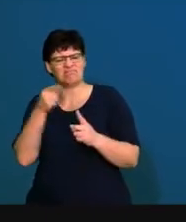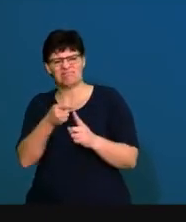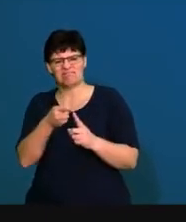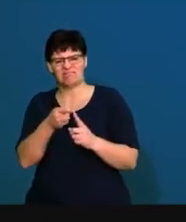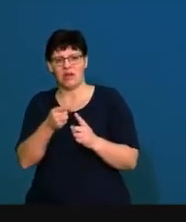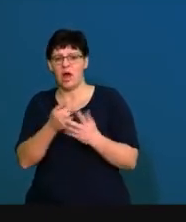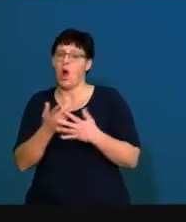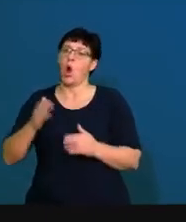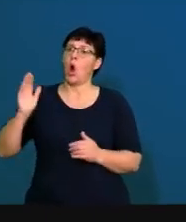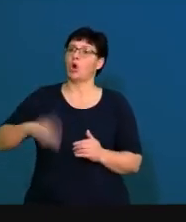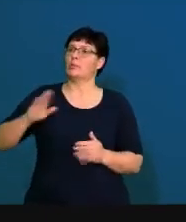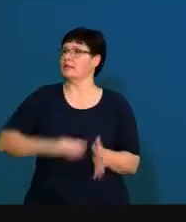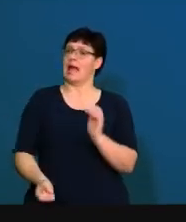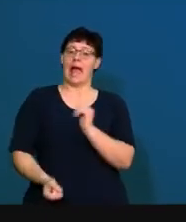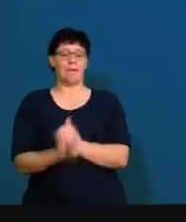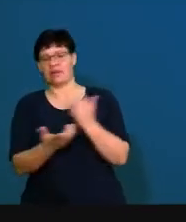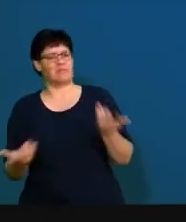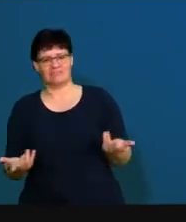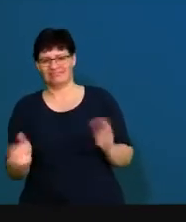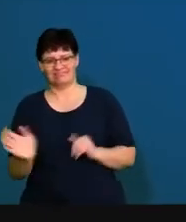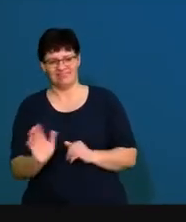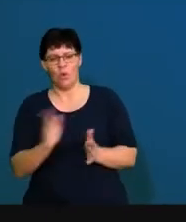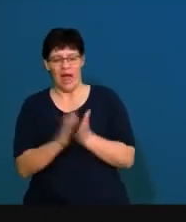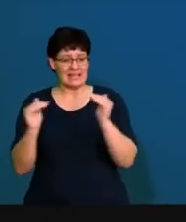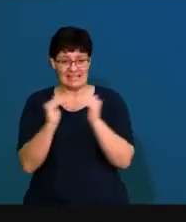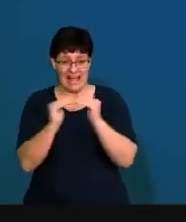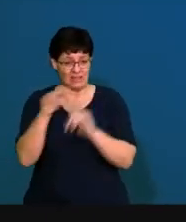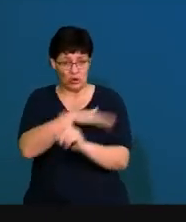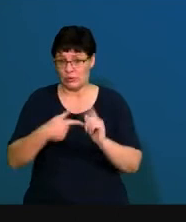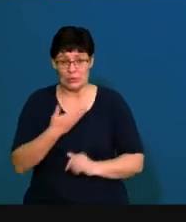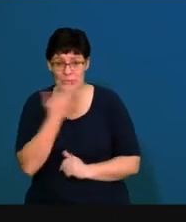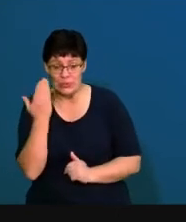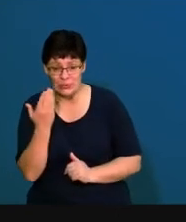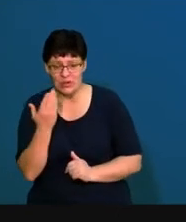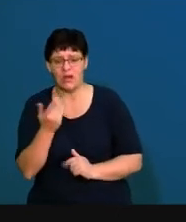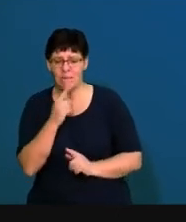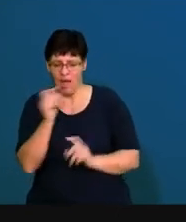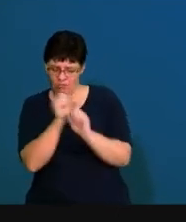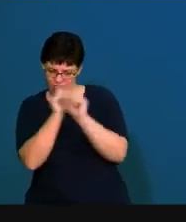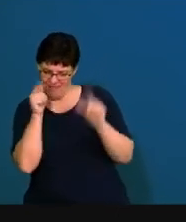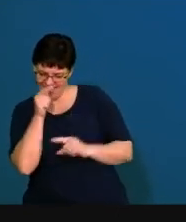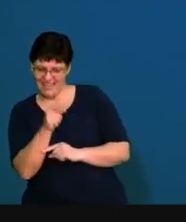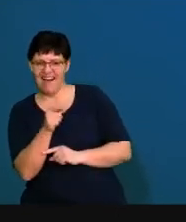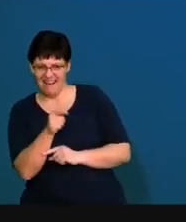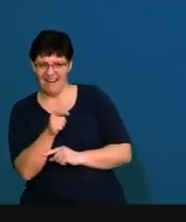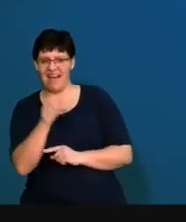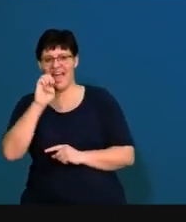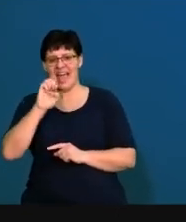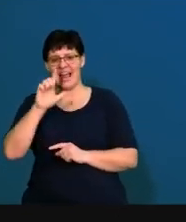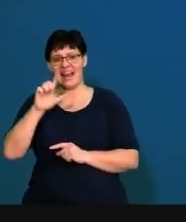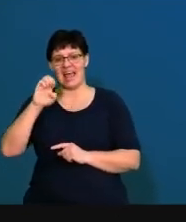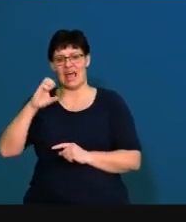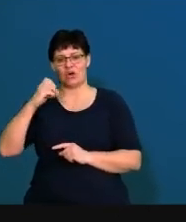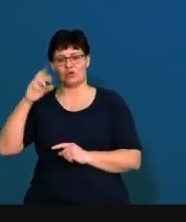typically non-spontaneous because they're not set up under standard conditions, okay? But also realize that the